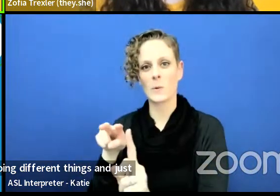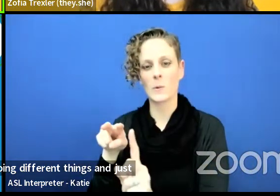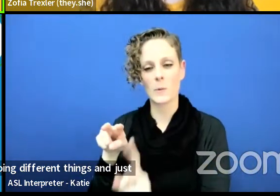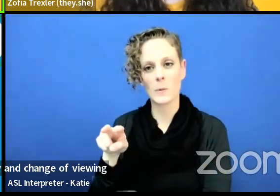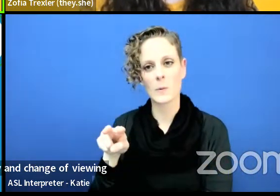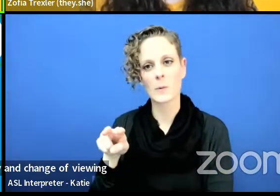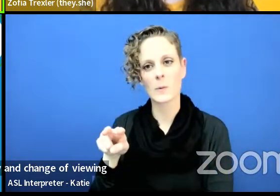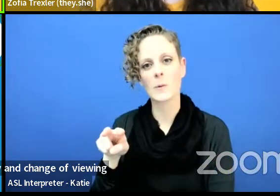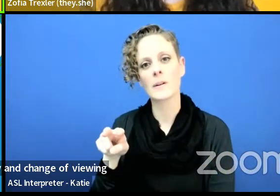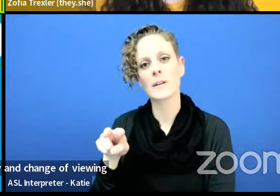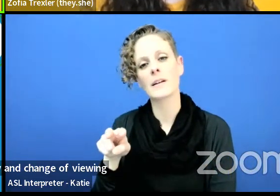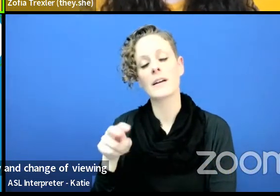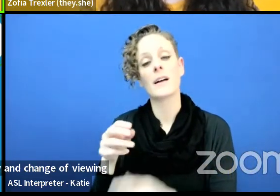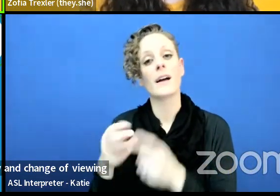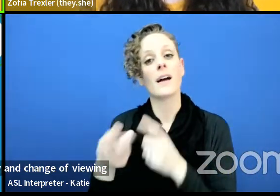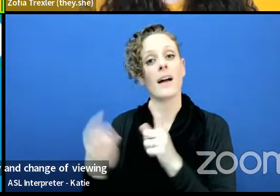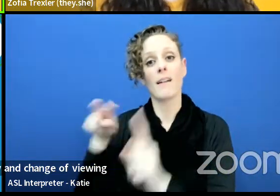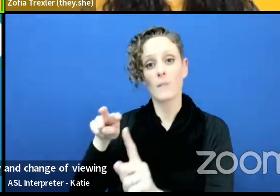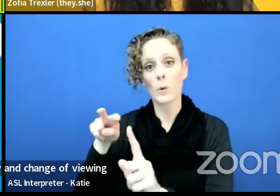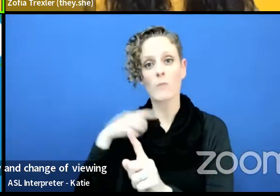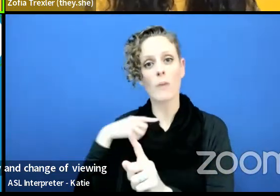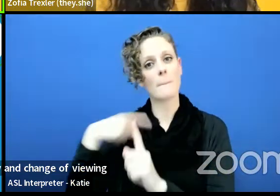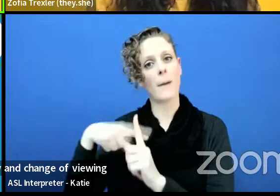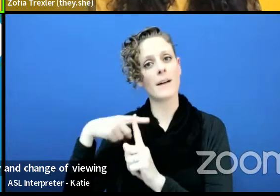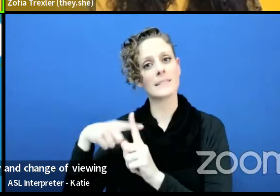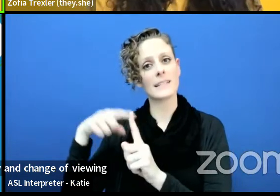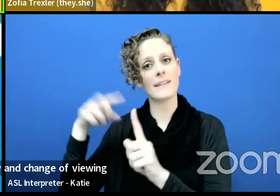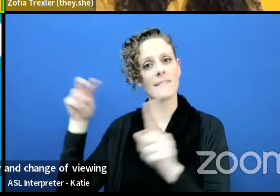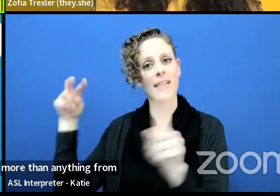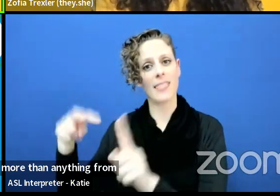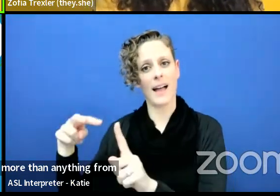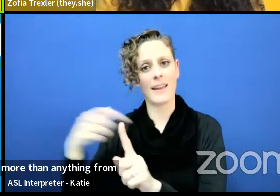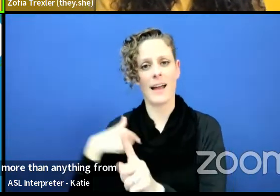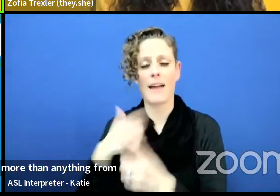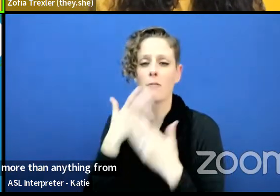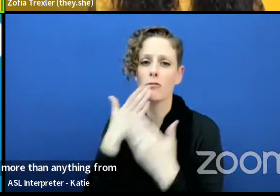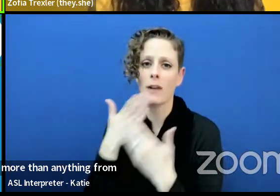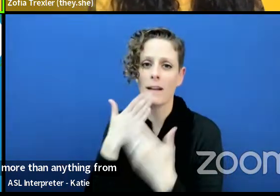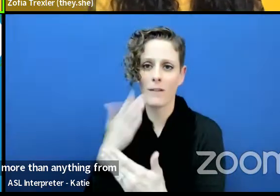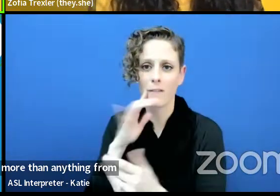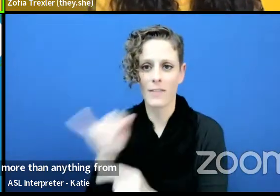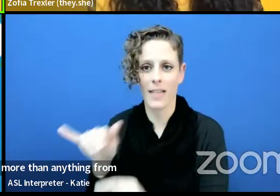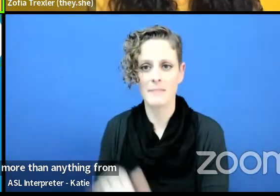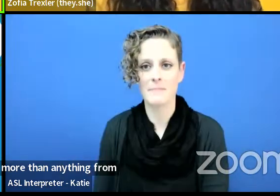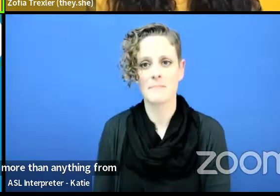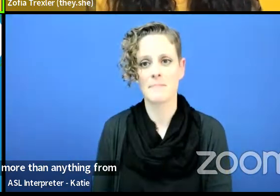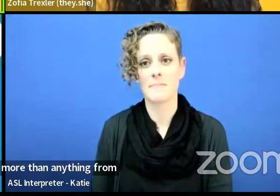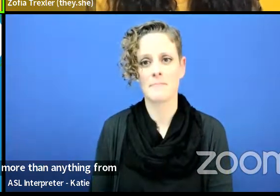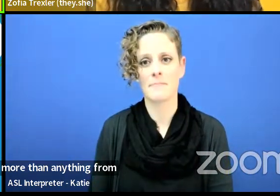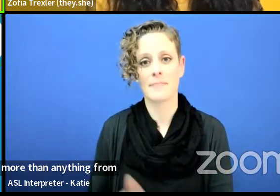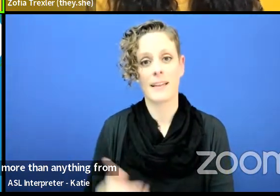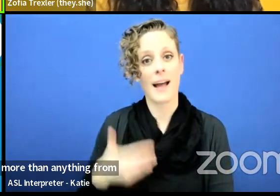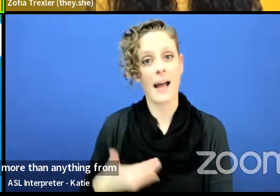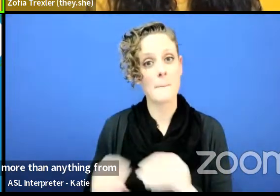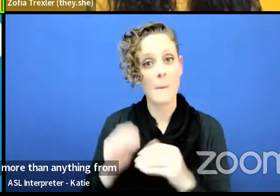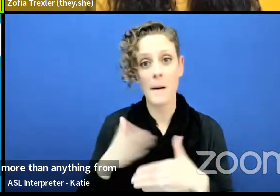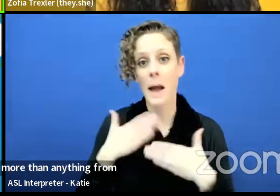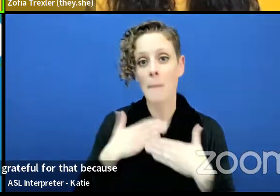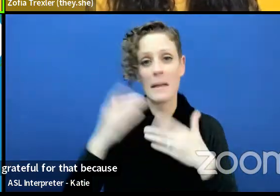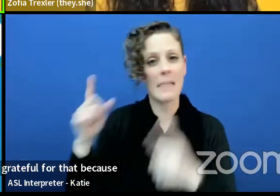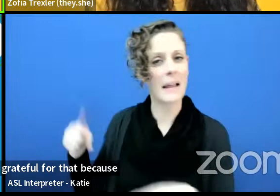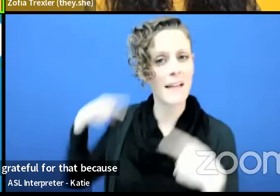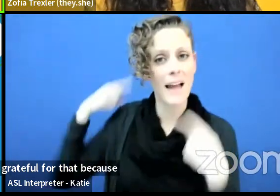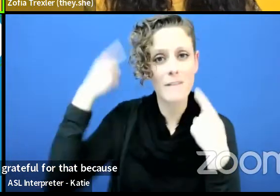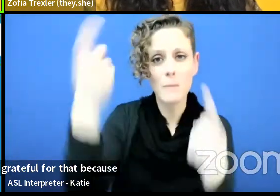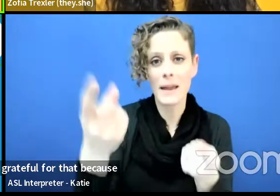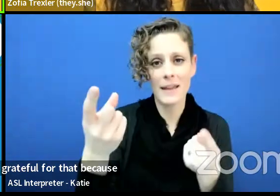it more than anything from such a positive light. And I am very grateful for that, because I am happier than I've ever been. So